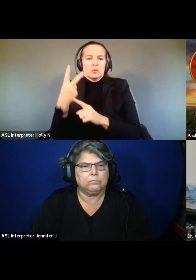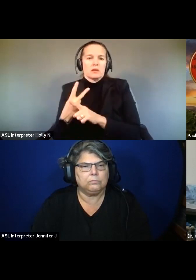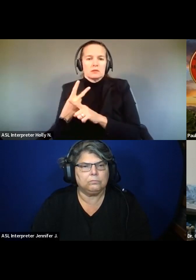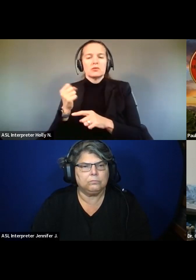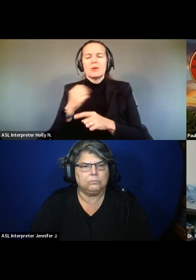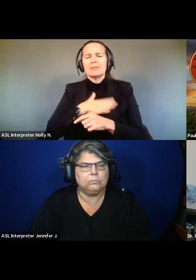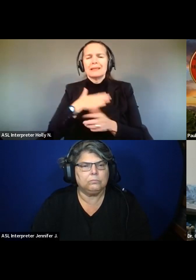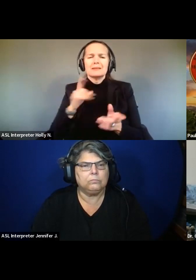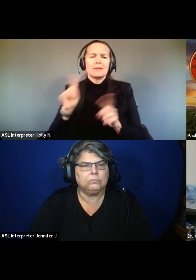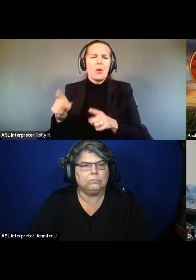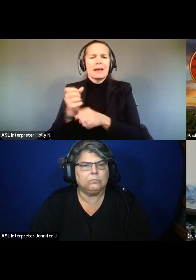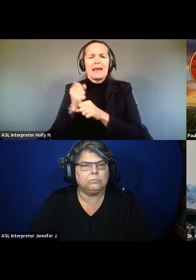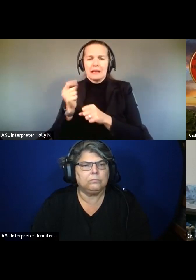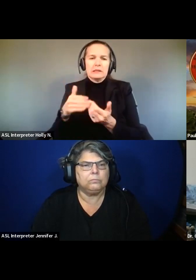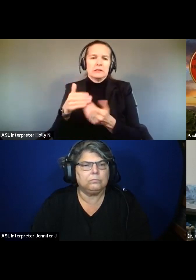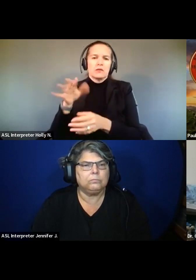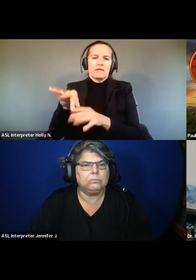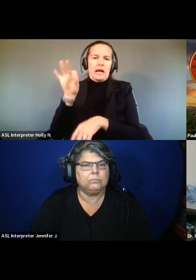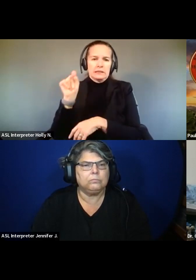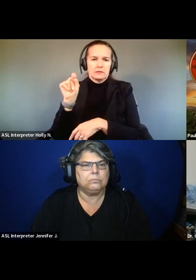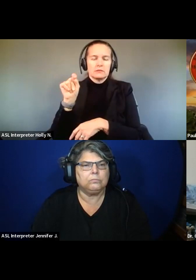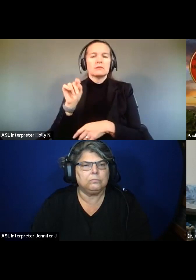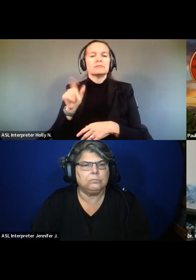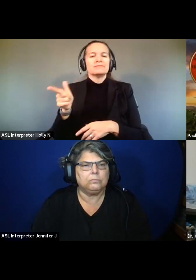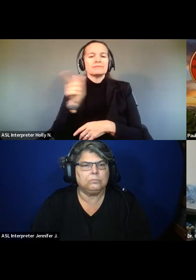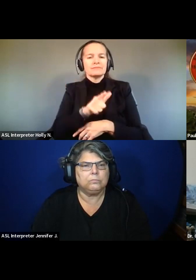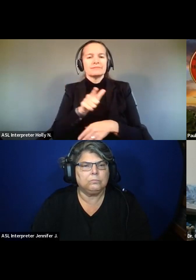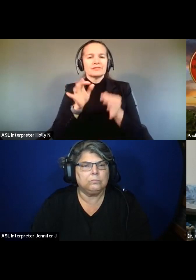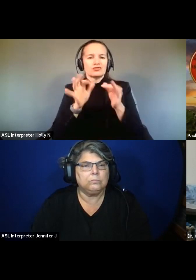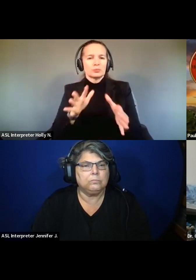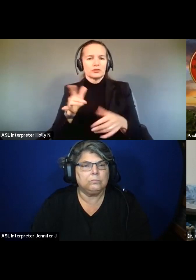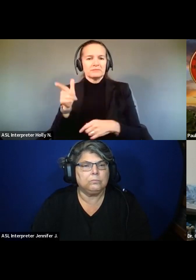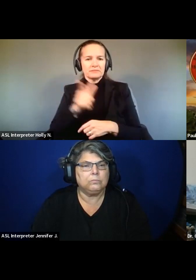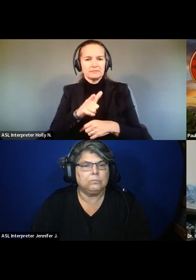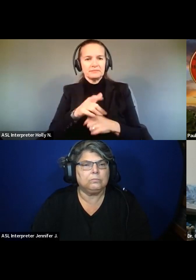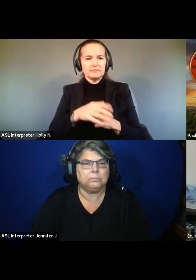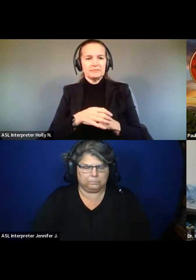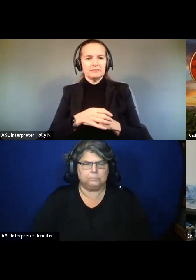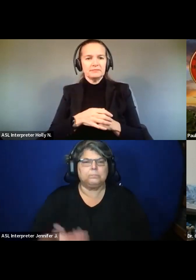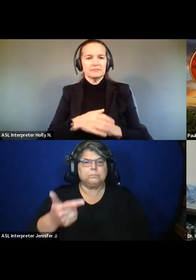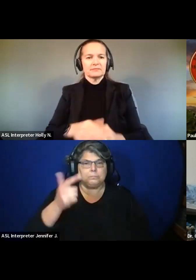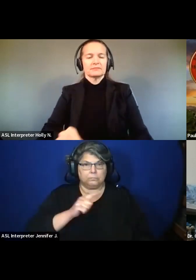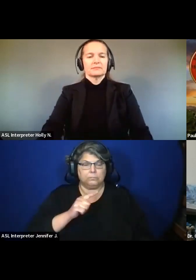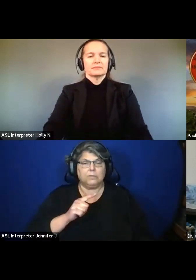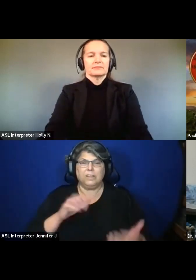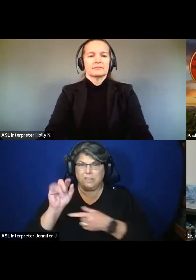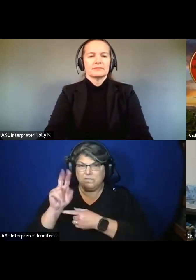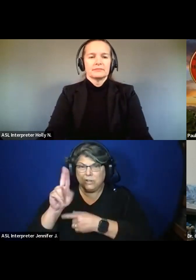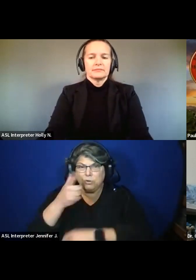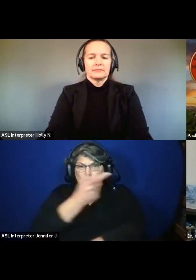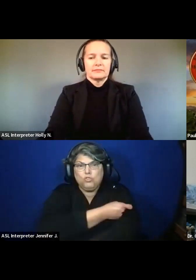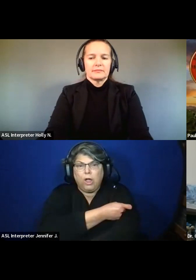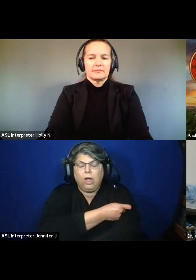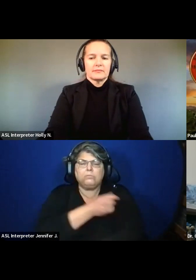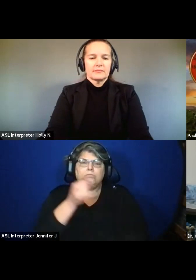get your COVID booster. Influenza vaccine, which has been around for a very long time, for many, many years, is a